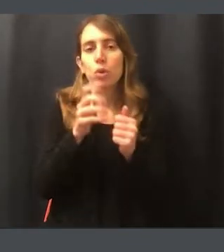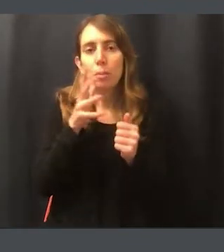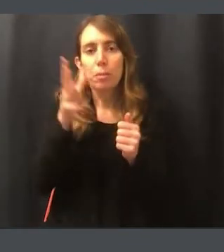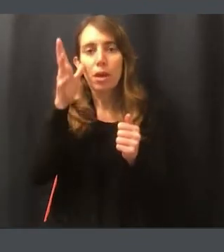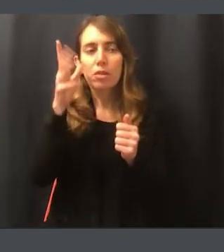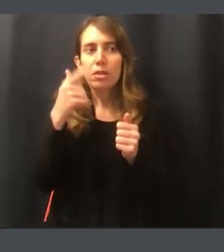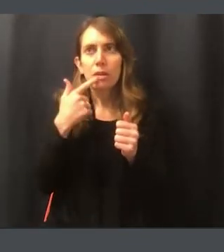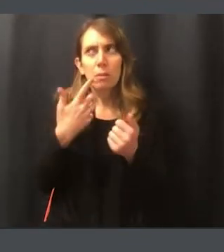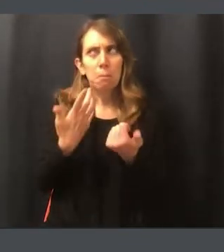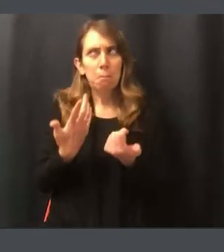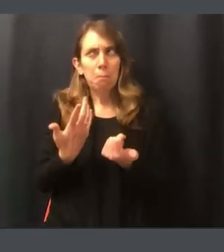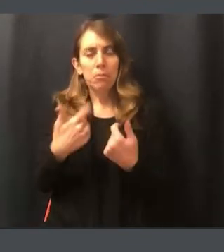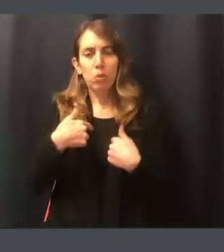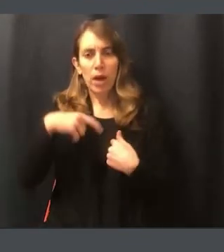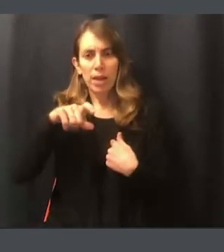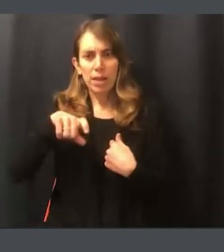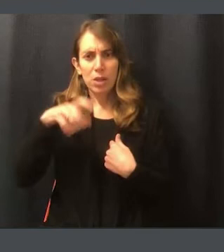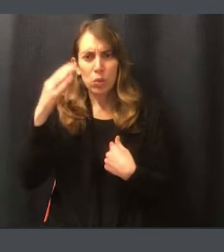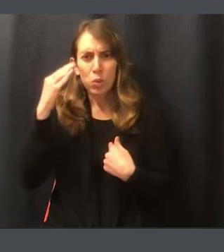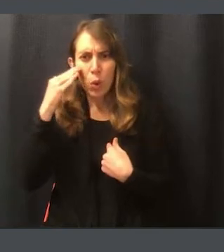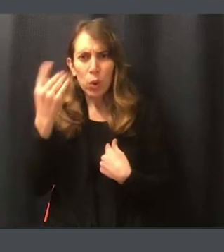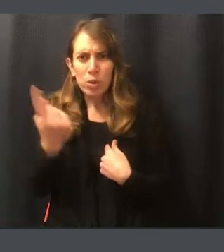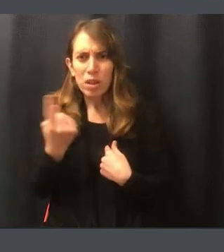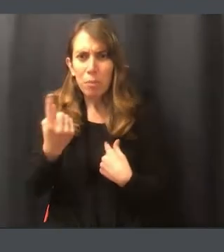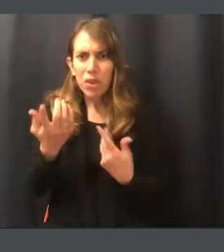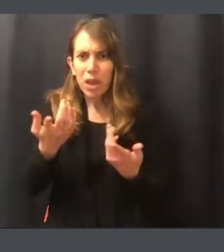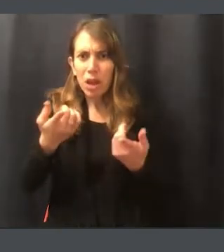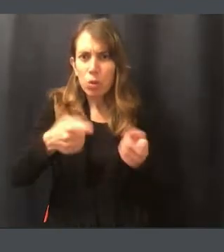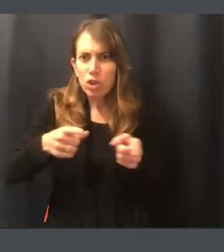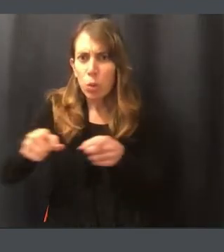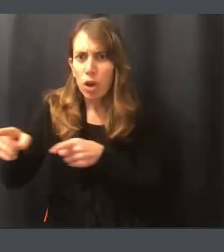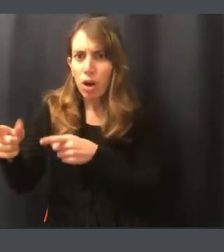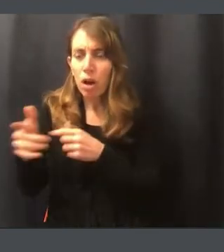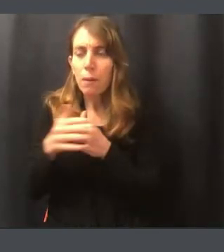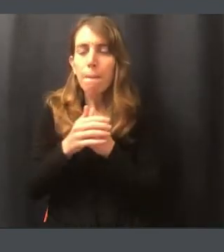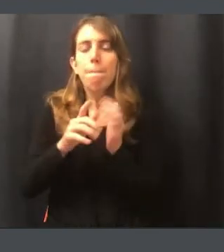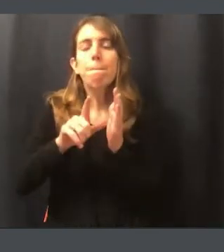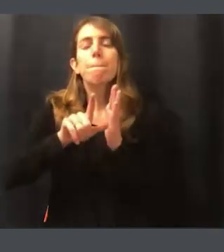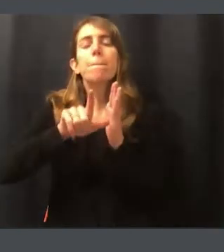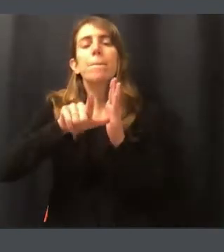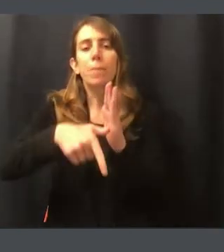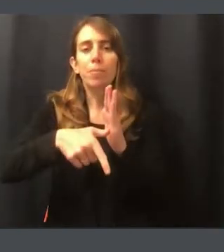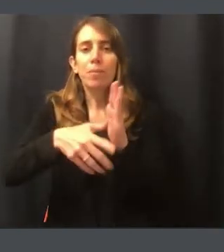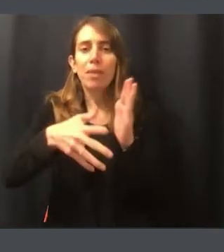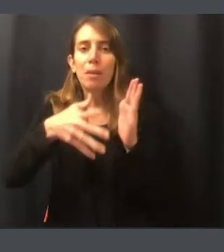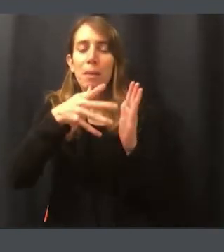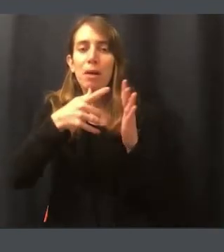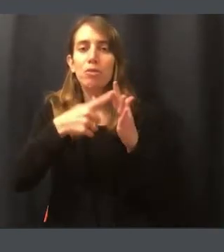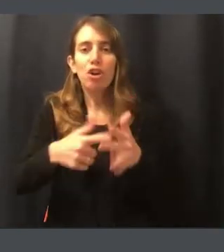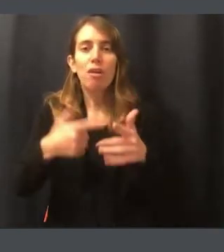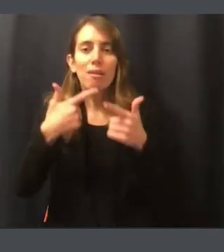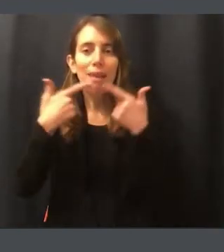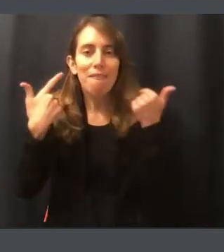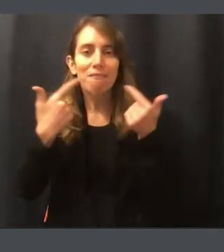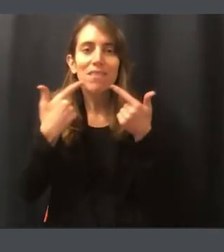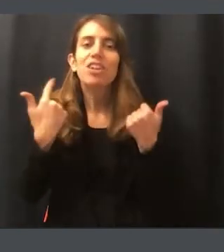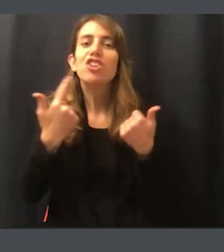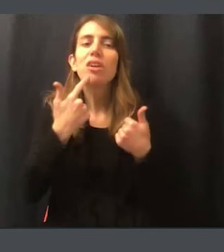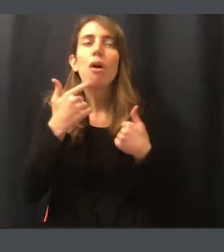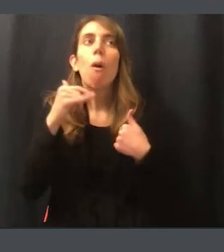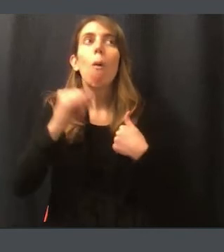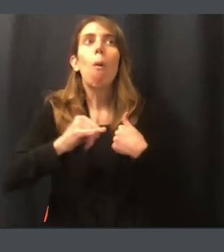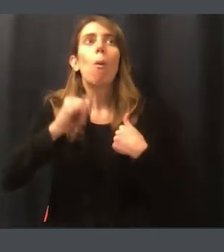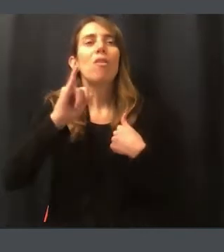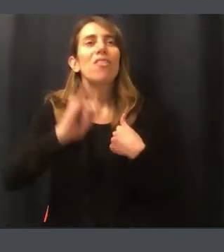do I need to know something? Like, what's going on? And then eventually, the mom started laughing, and she said, oh, this is